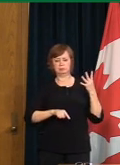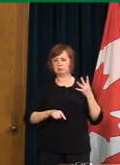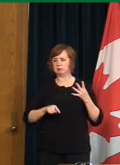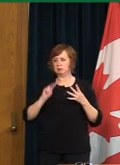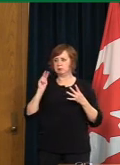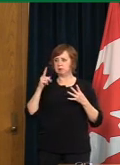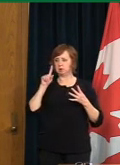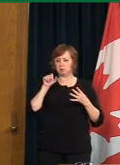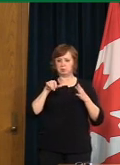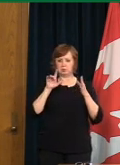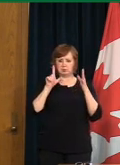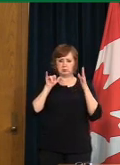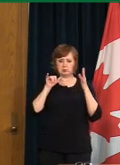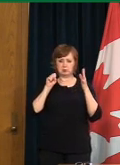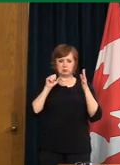Follow up, Lisa? Yes.